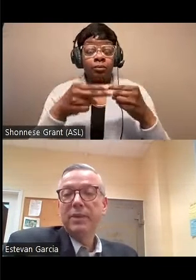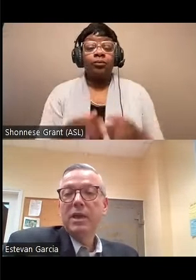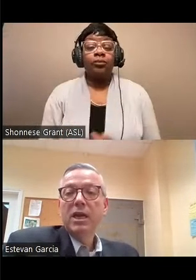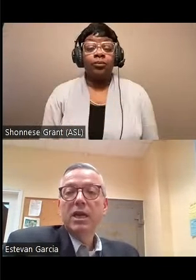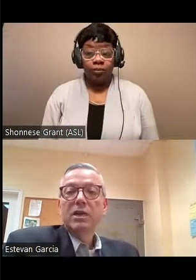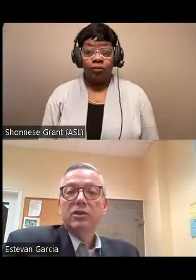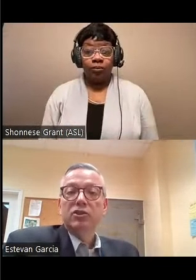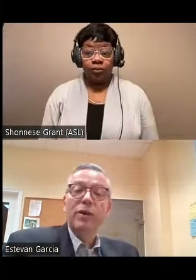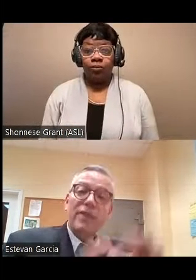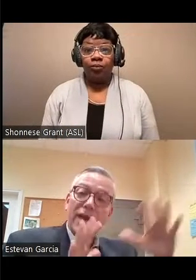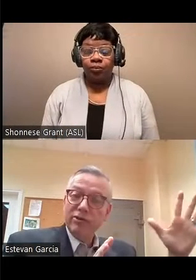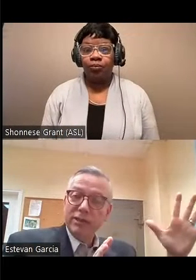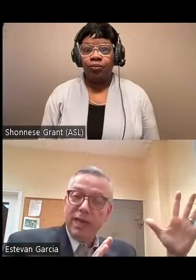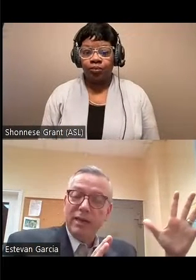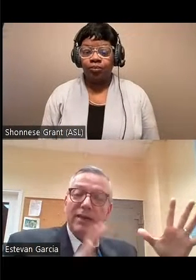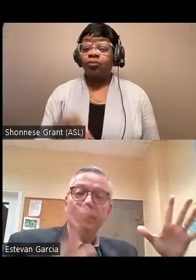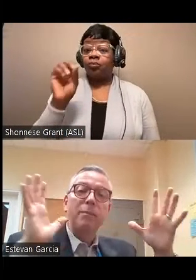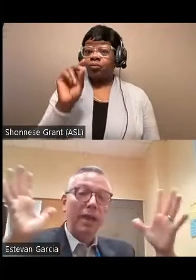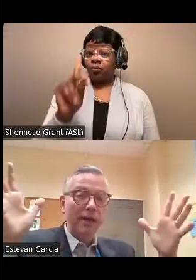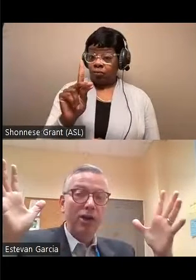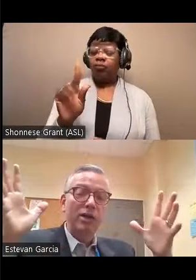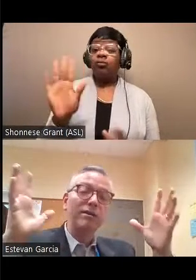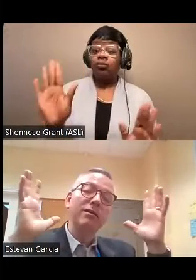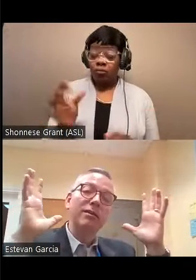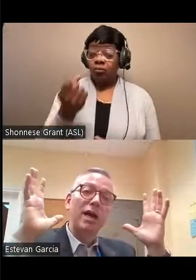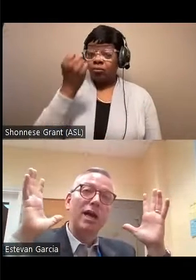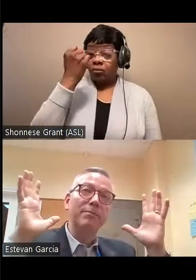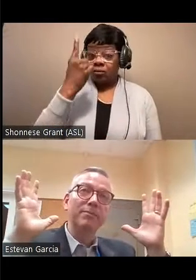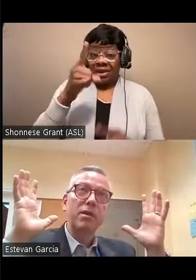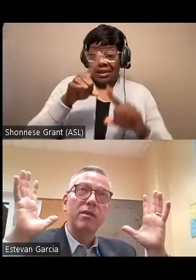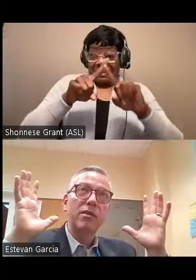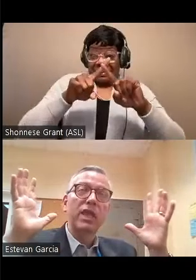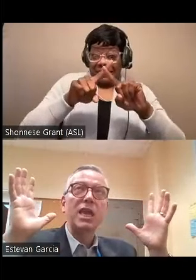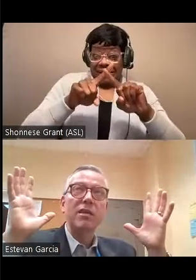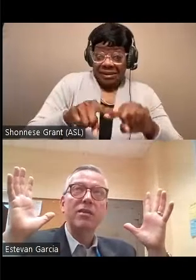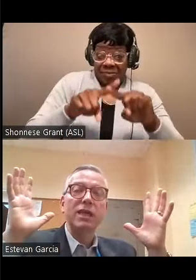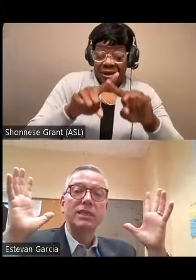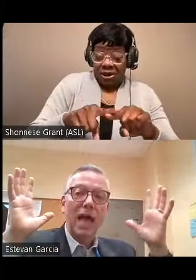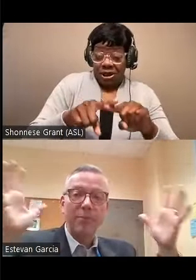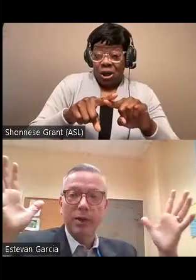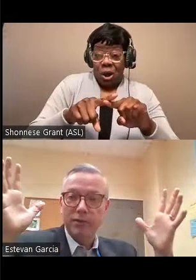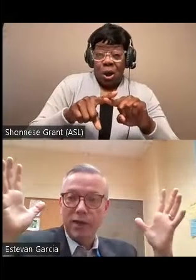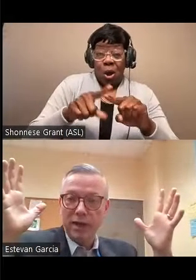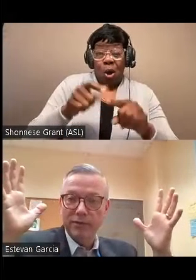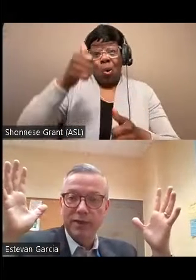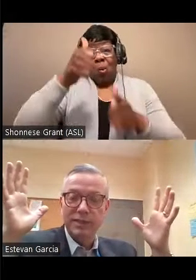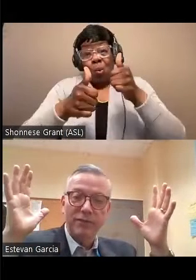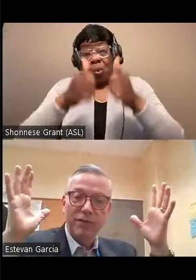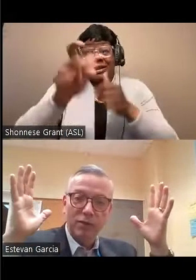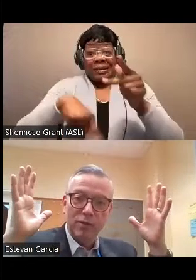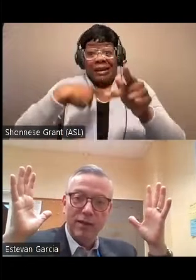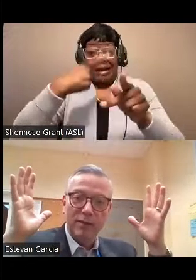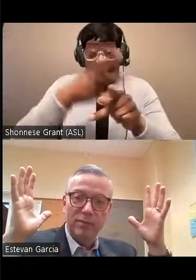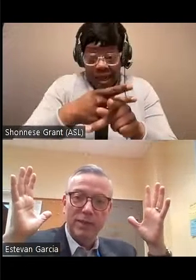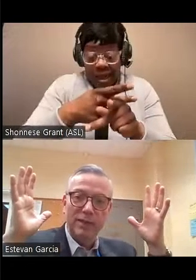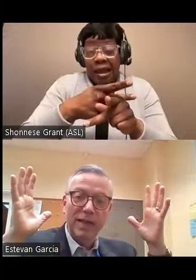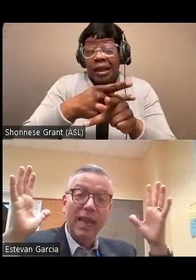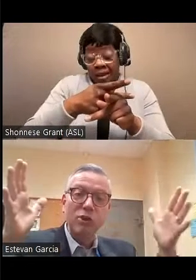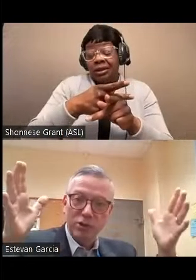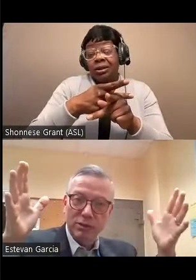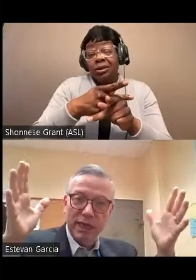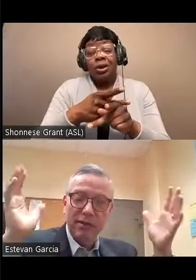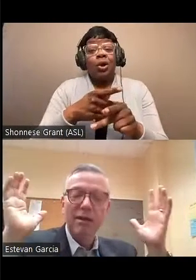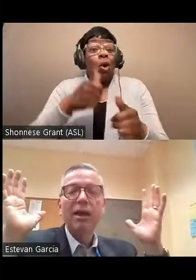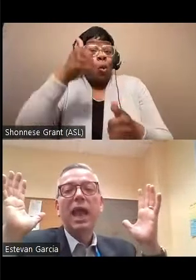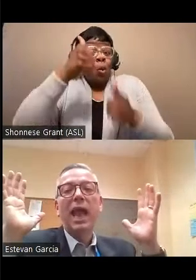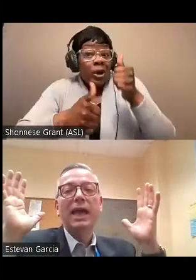Okay, so with that understanding that depending on the type of the name